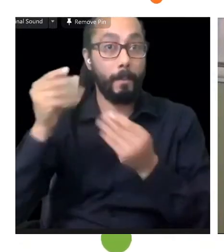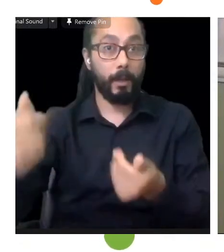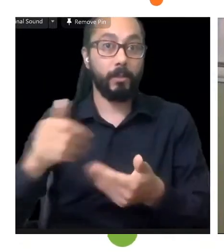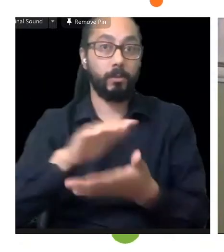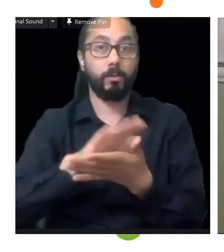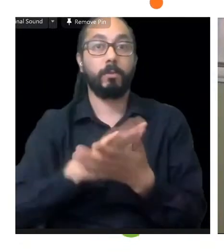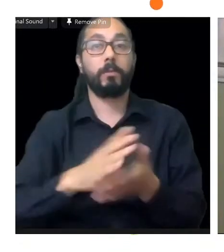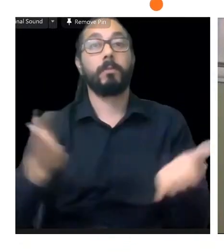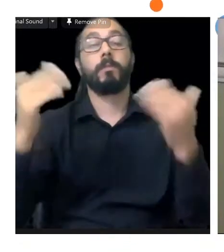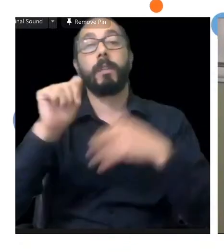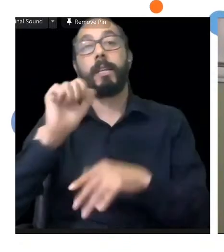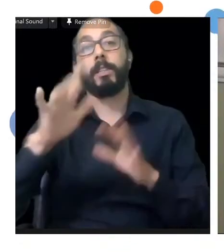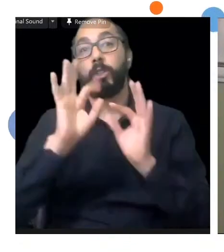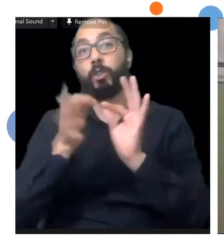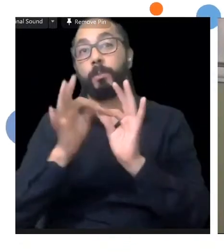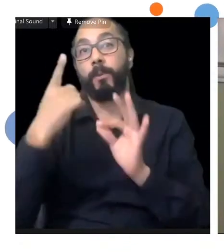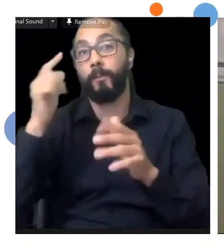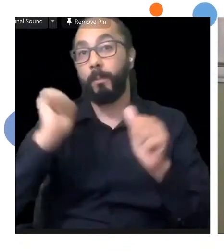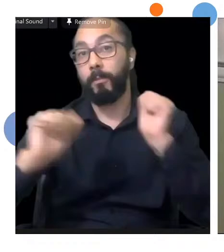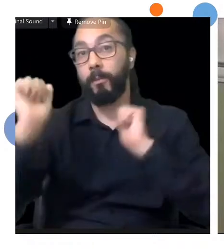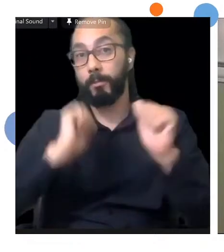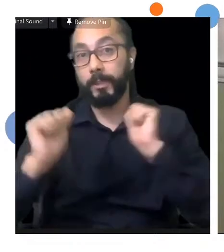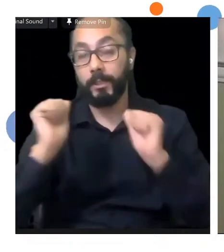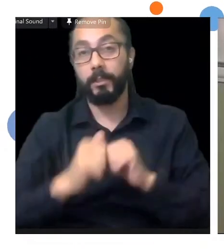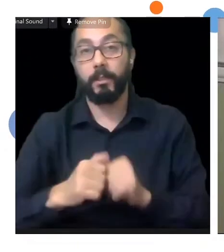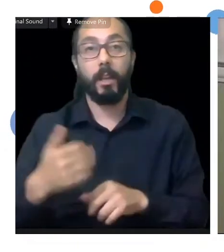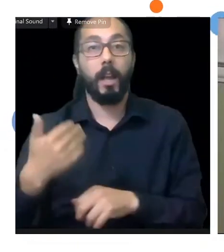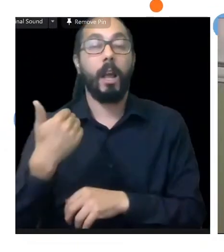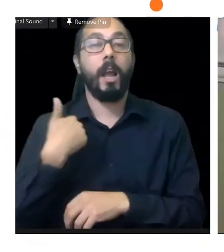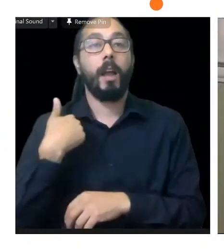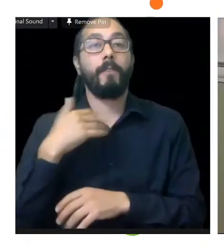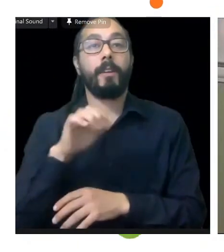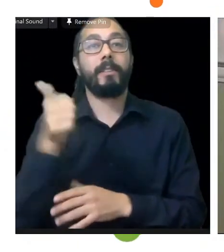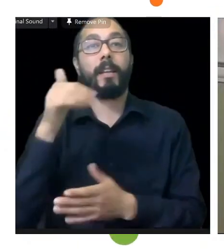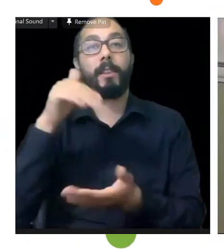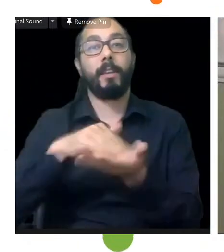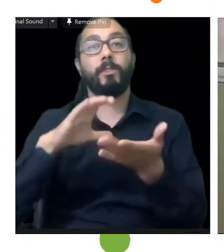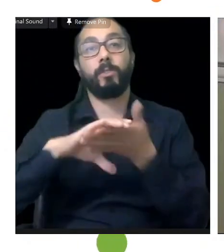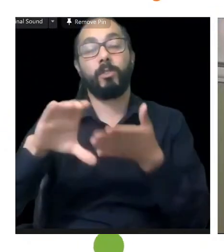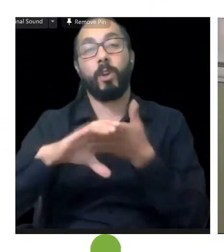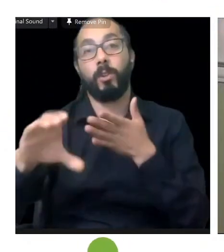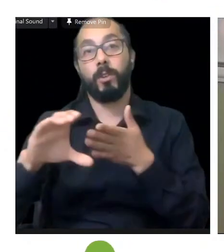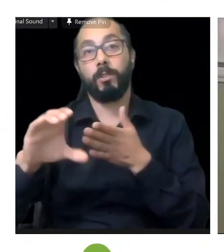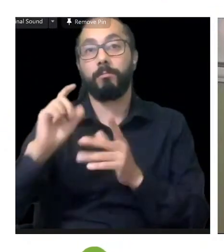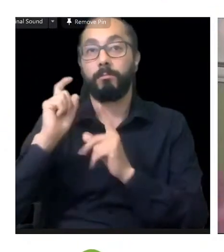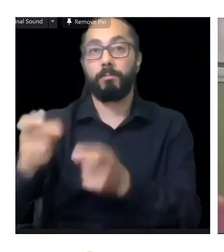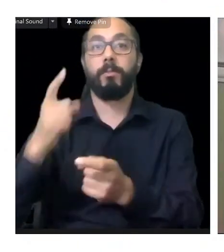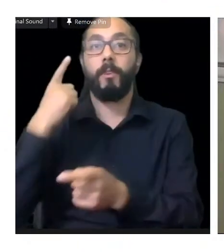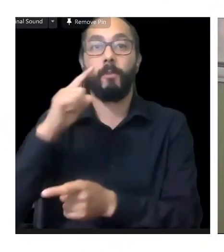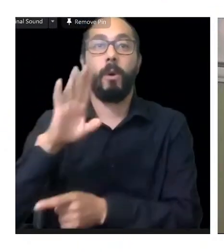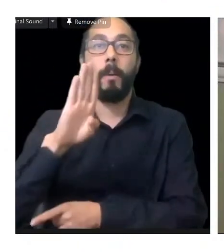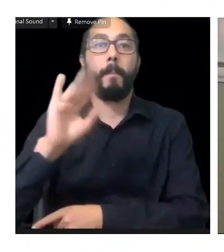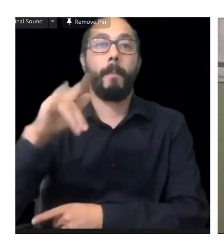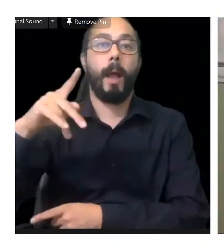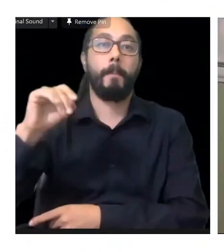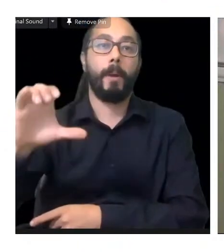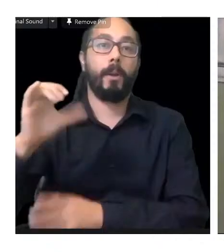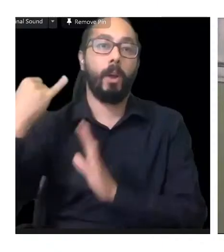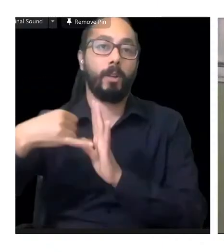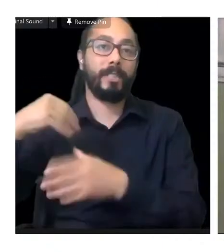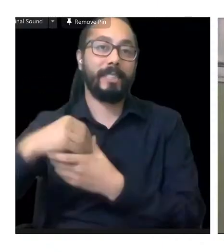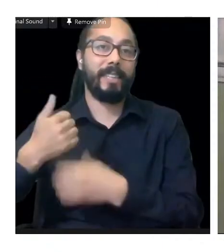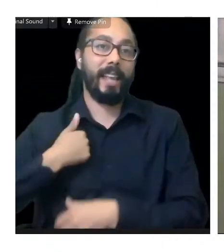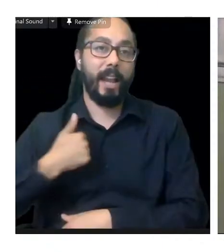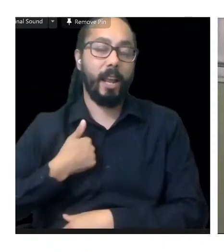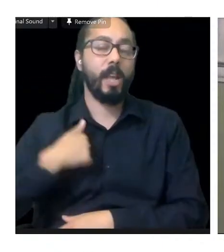for our performances. We have a $10,000 commission contest for BIPOC artists in Canada. There's all kinds of stuff. So you can look at all of that.